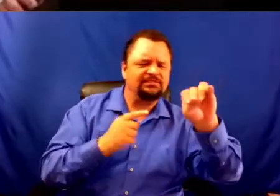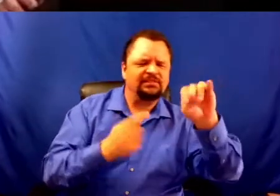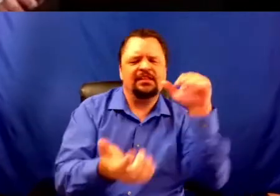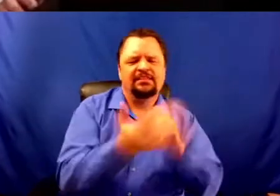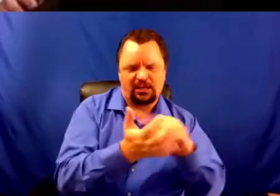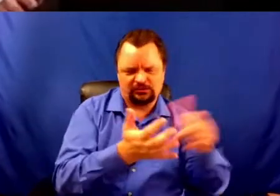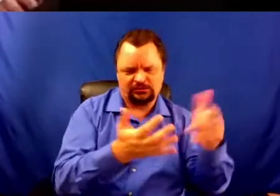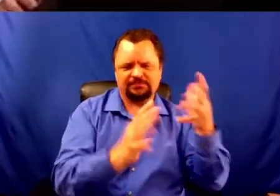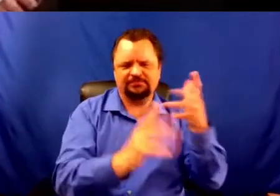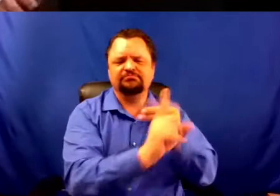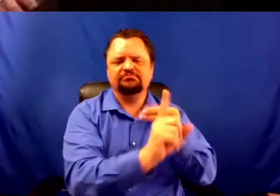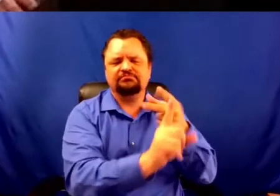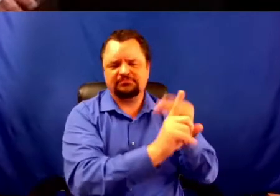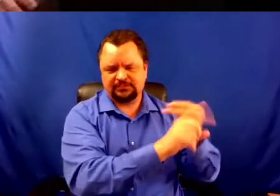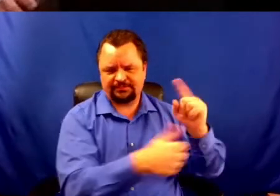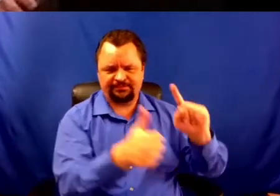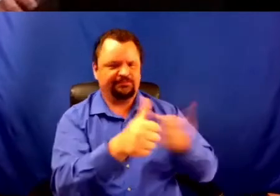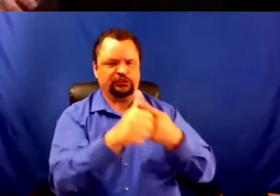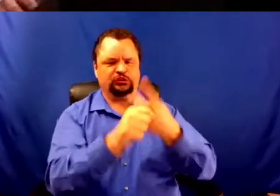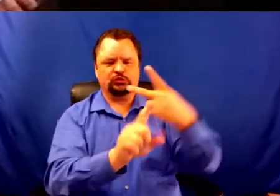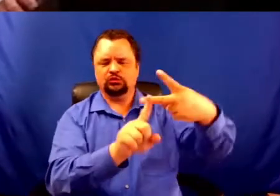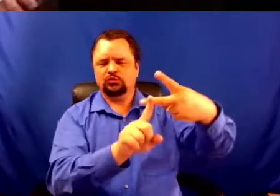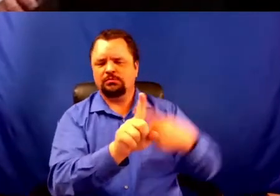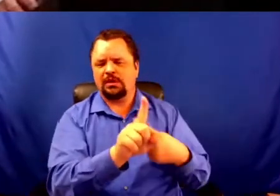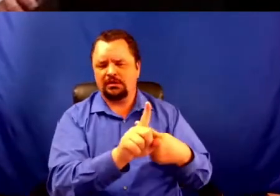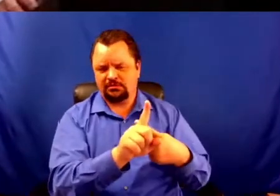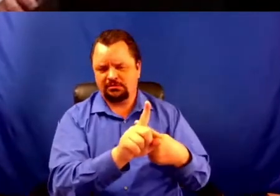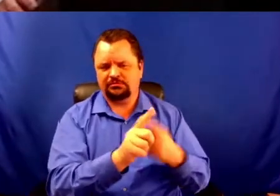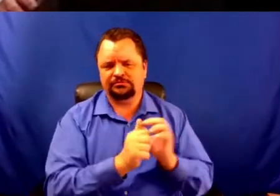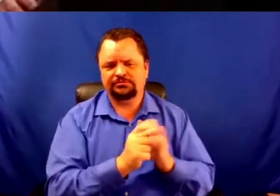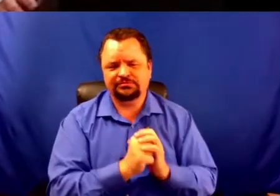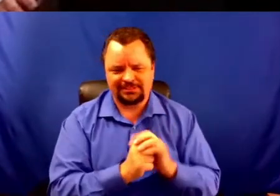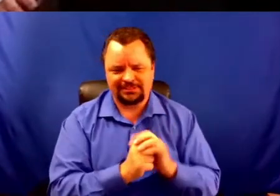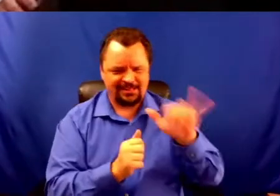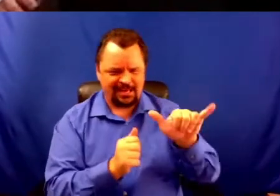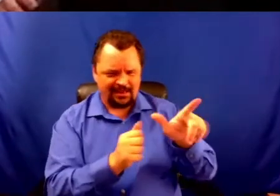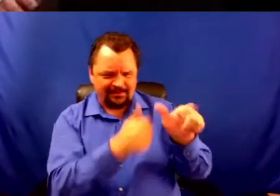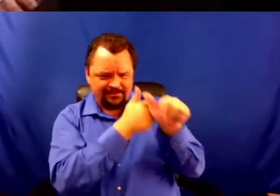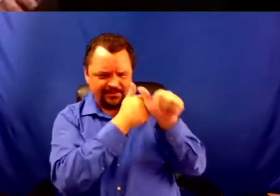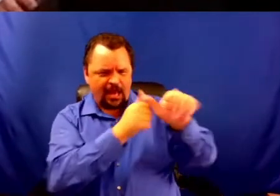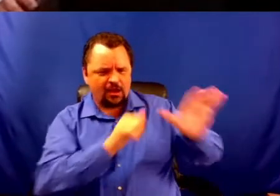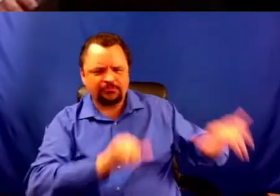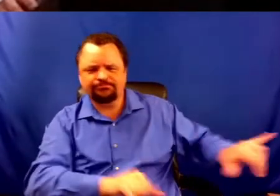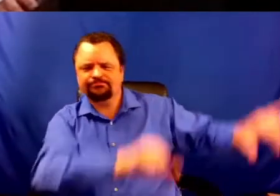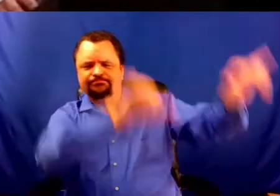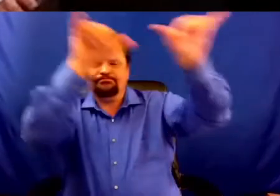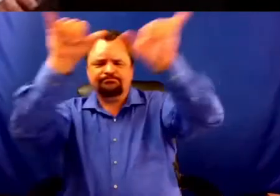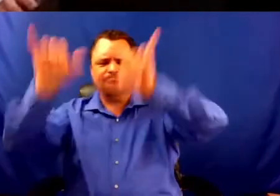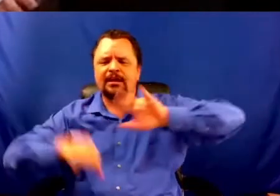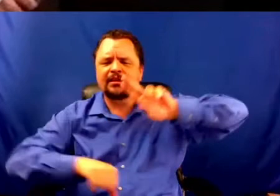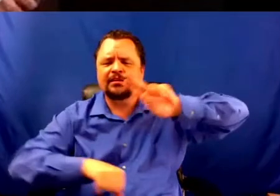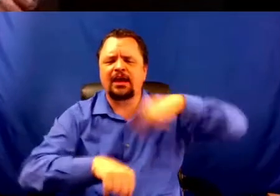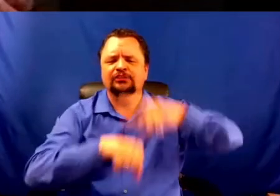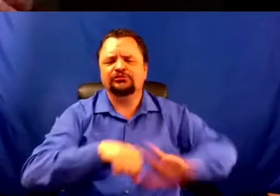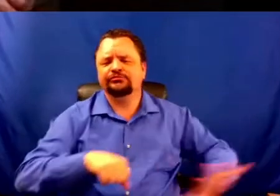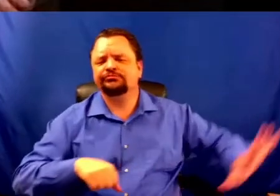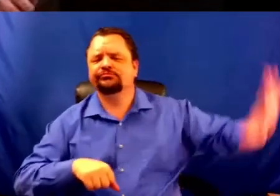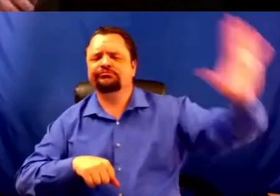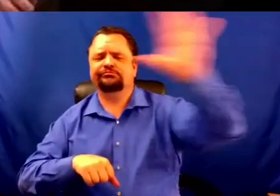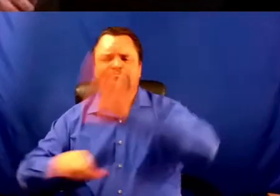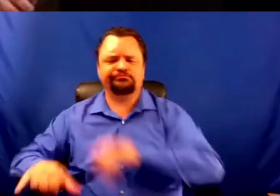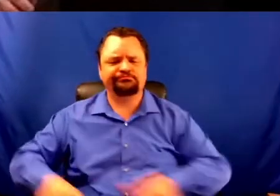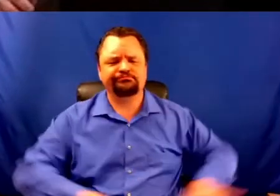be vaccinated within the first 8 weeks. That's consistent with national studies. The Kaiser Foundation updated their tracking of